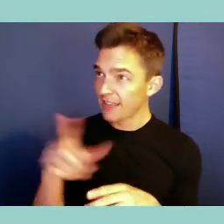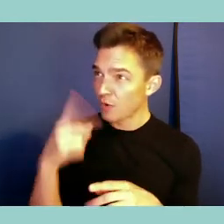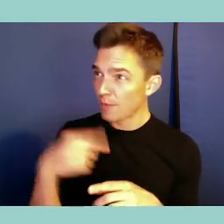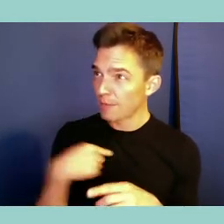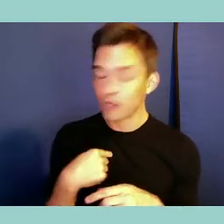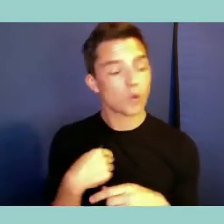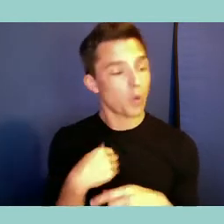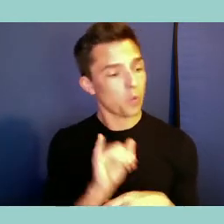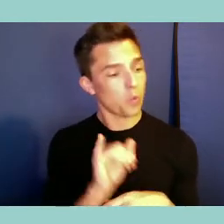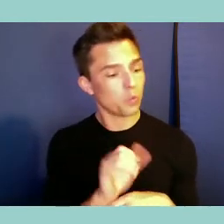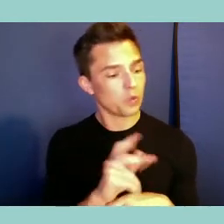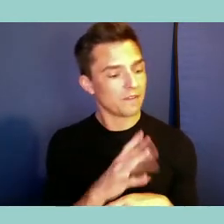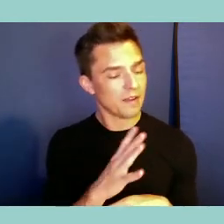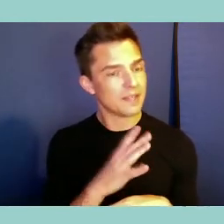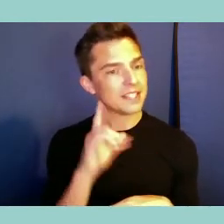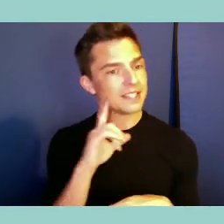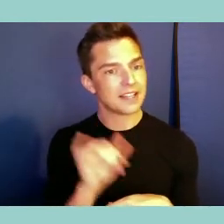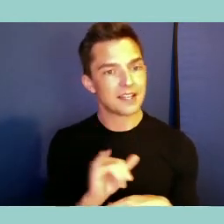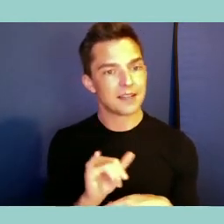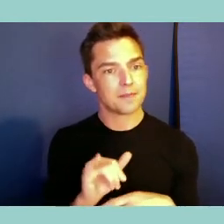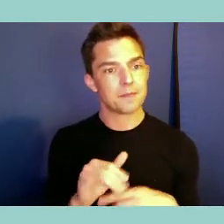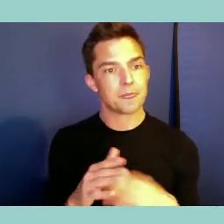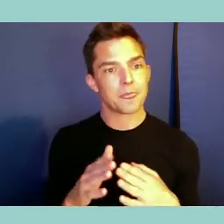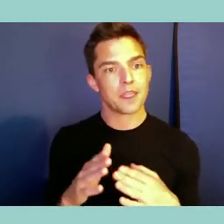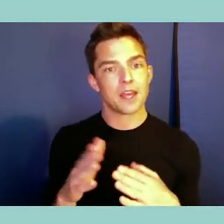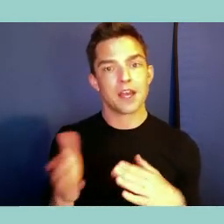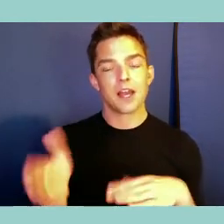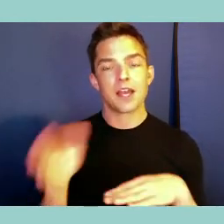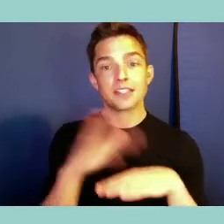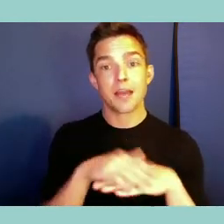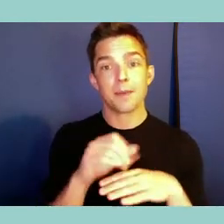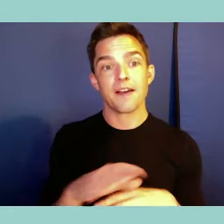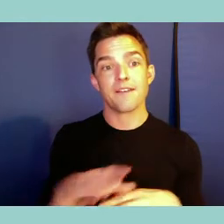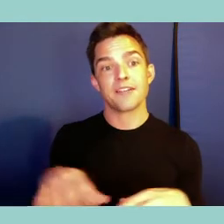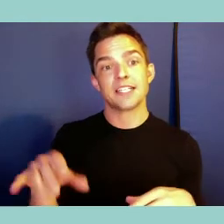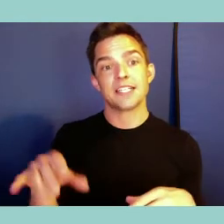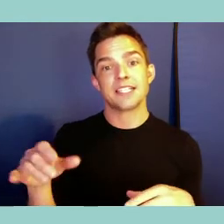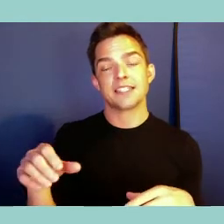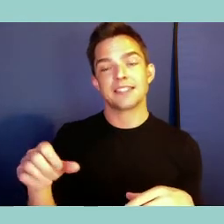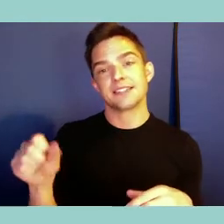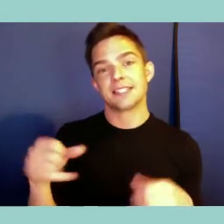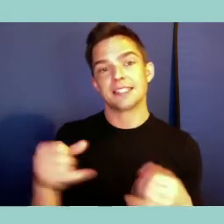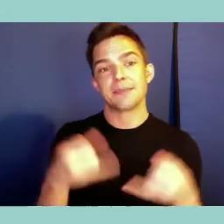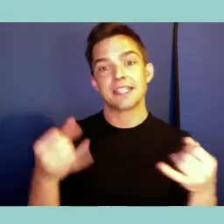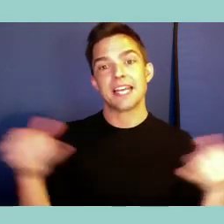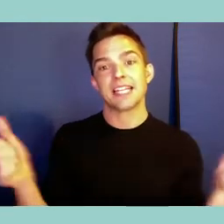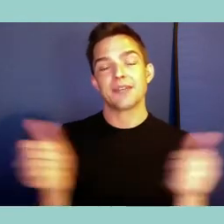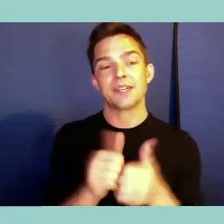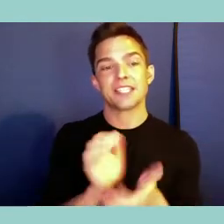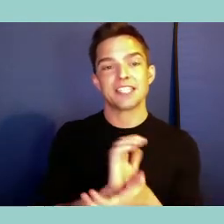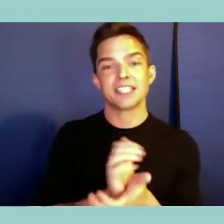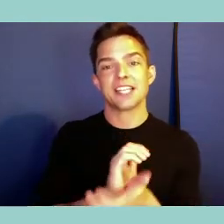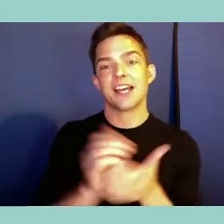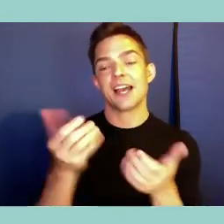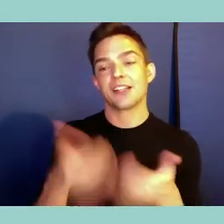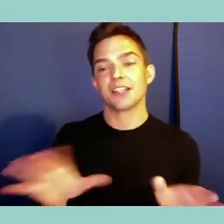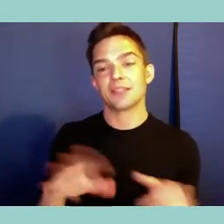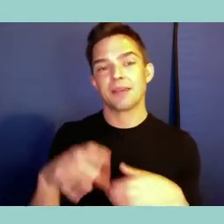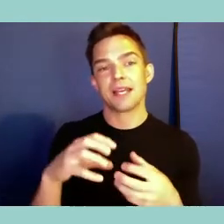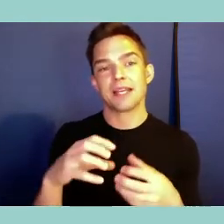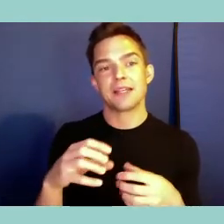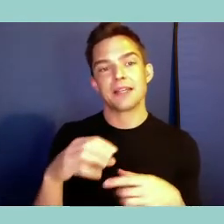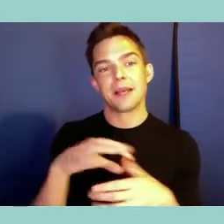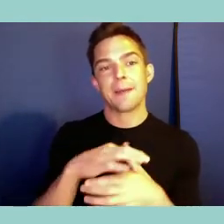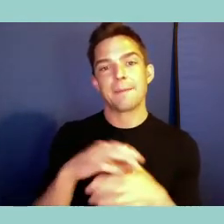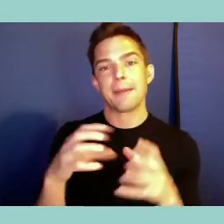sing it to him. And so I did. It's the one that goes like, on top of spaghetti all covered with cheese, I lost my poor meatball